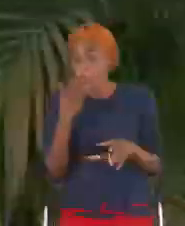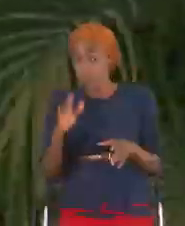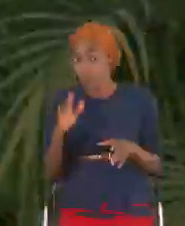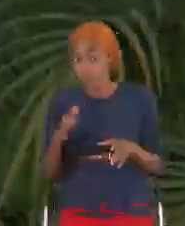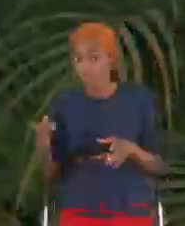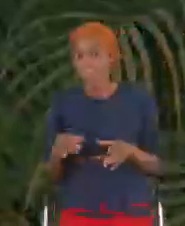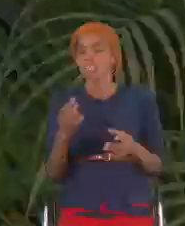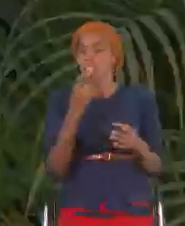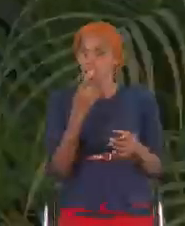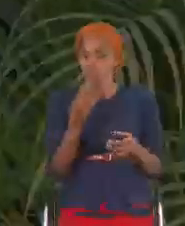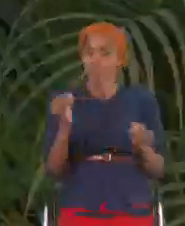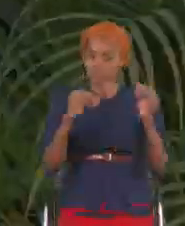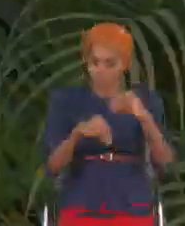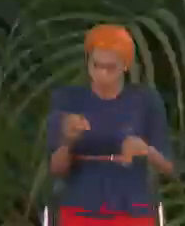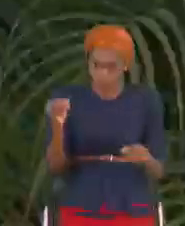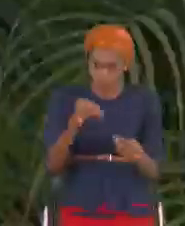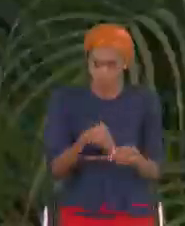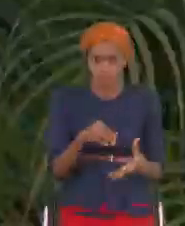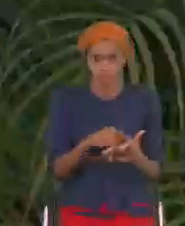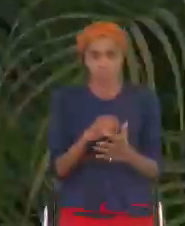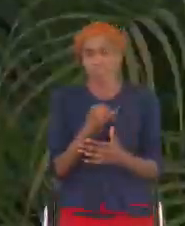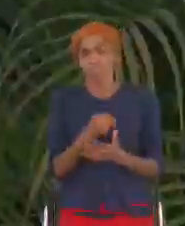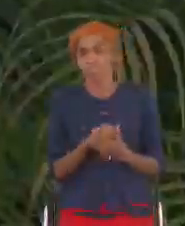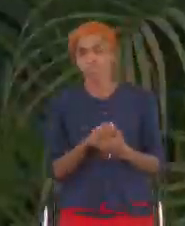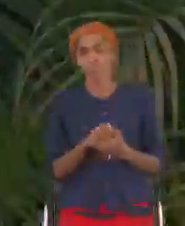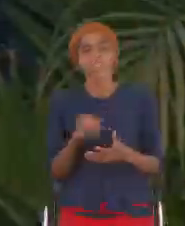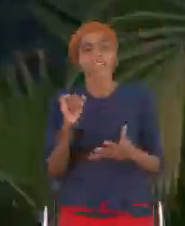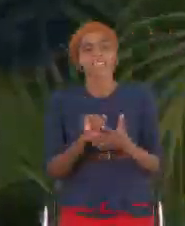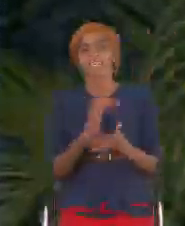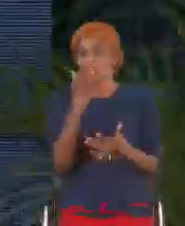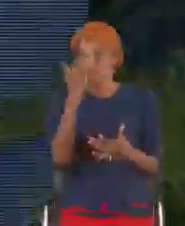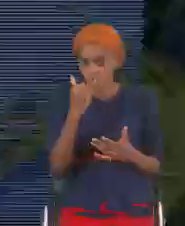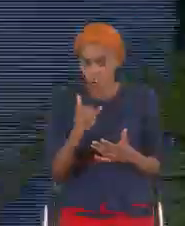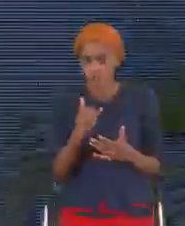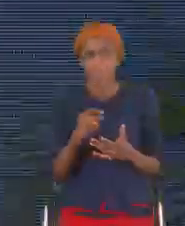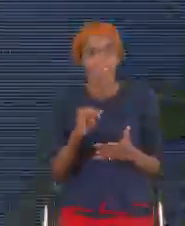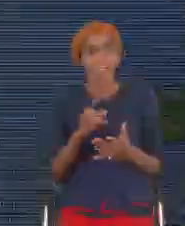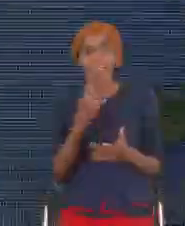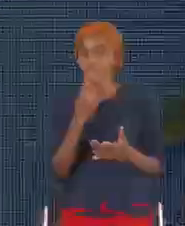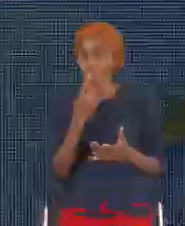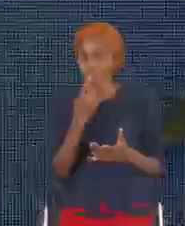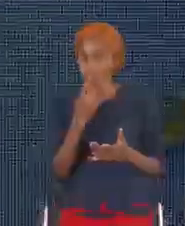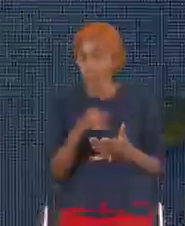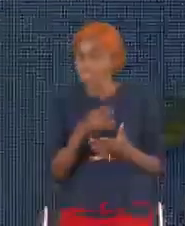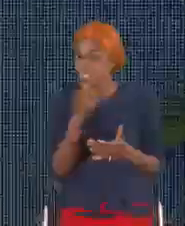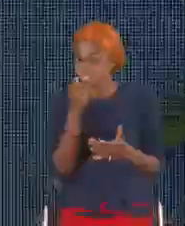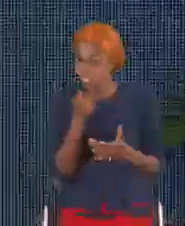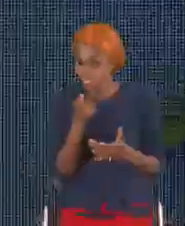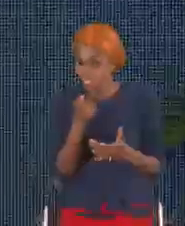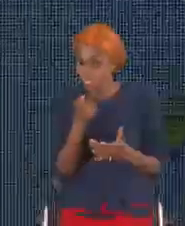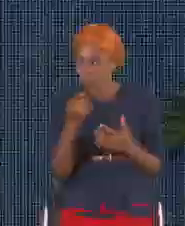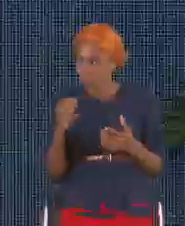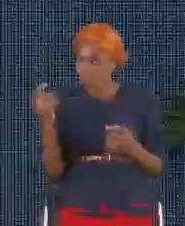he goes that way, the tongue contributes to that. That's why that tongue is the little